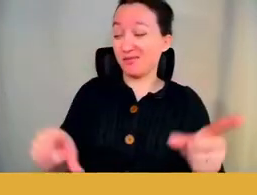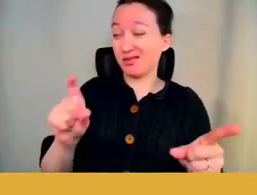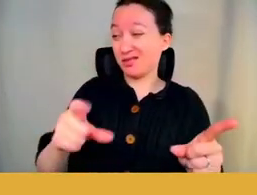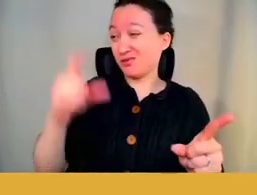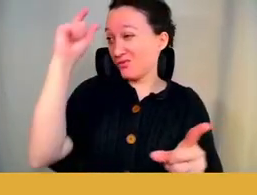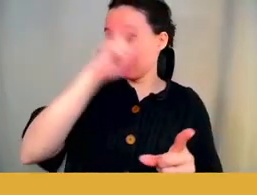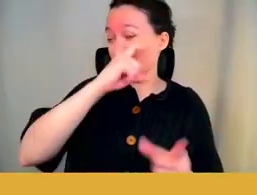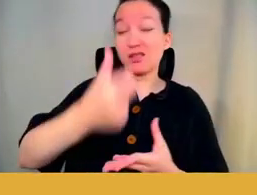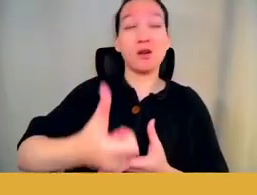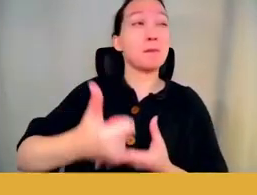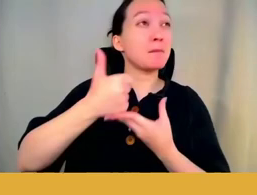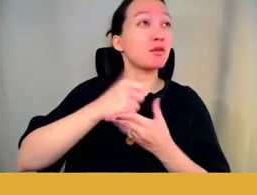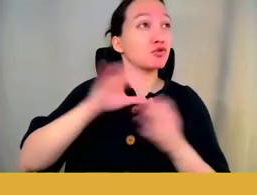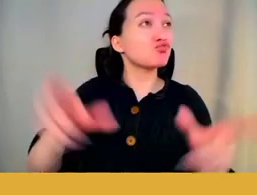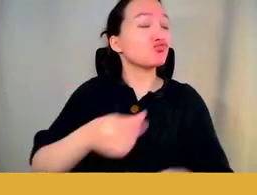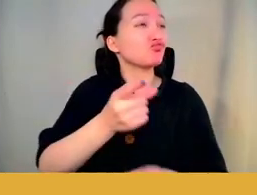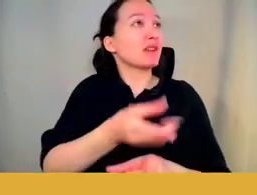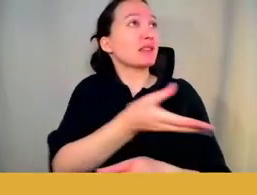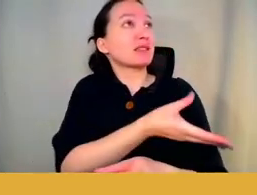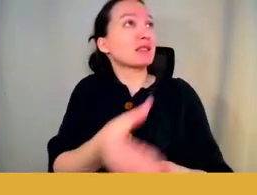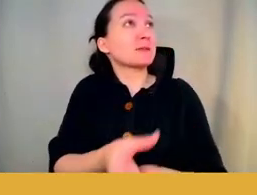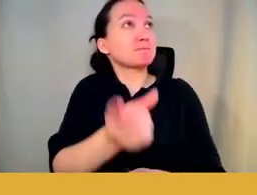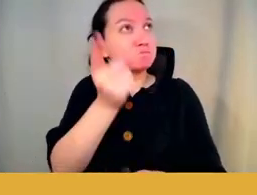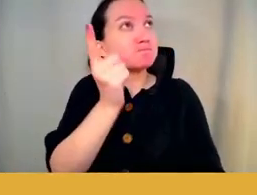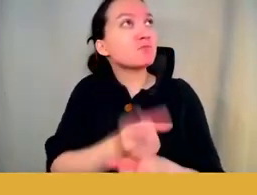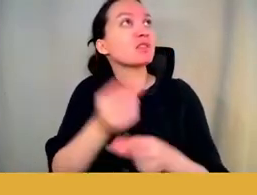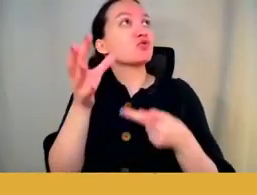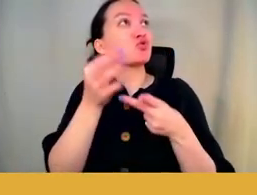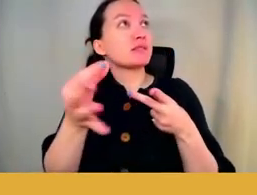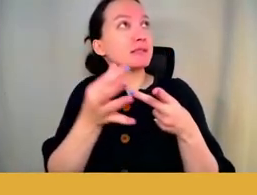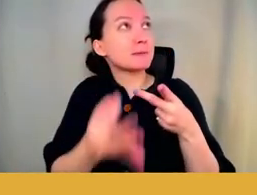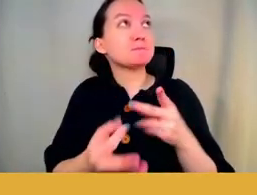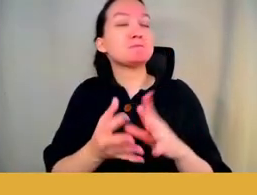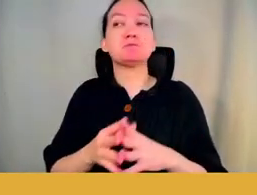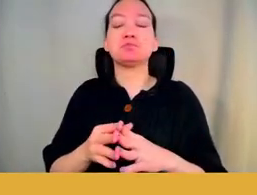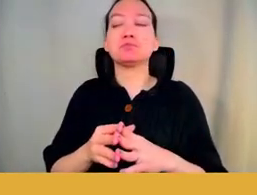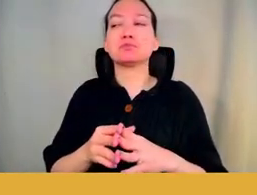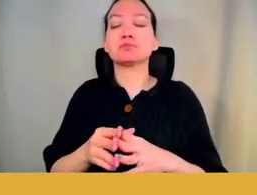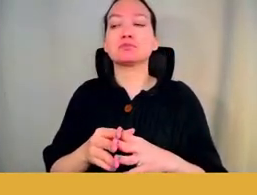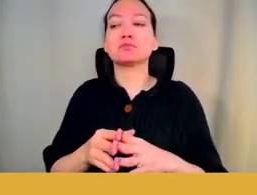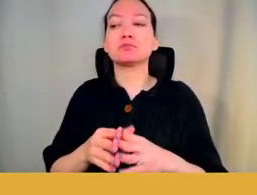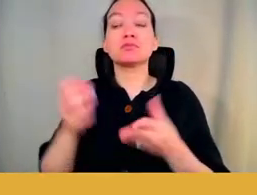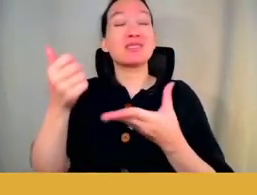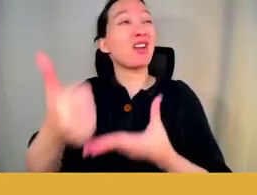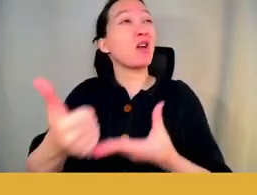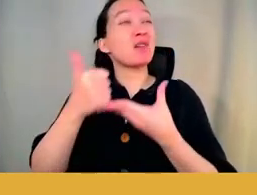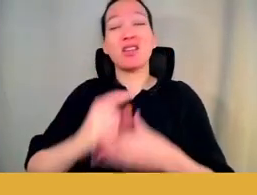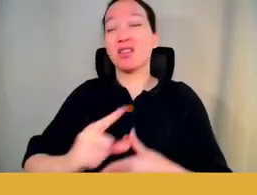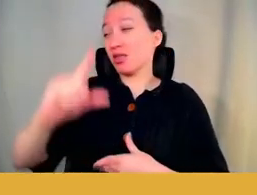help us, God, to do the right things, to make the right choices. God, help us with the